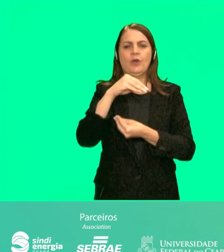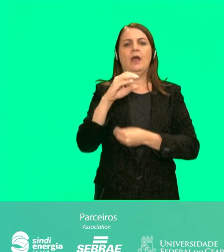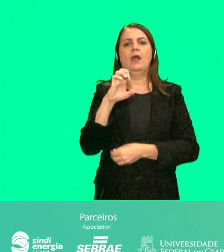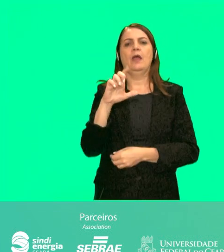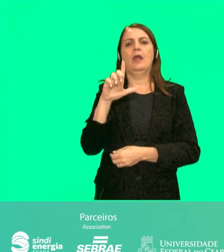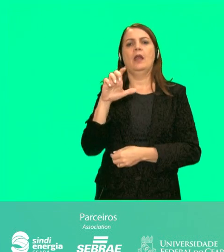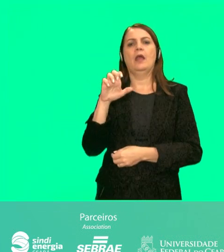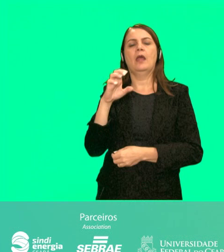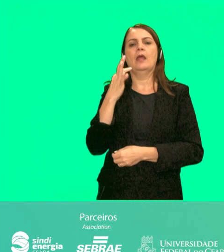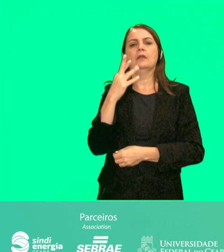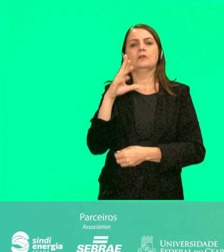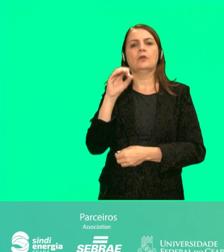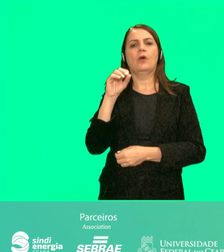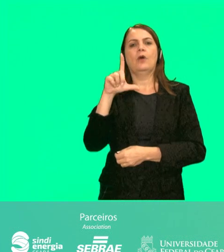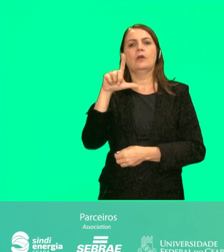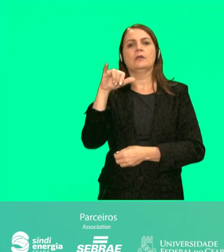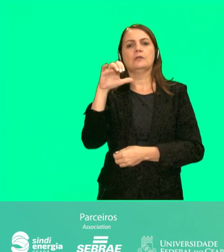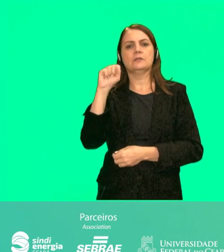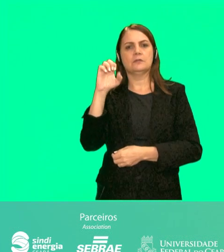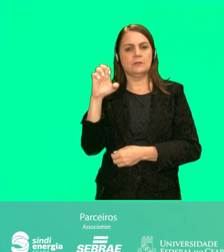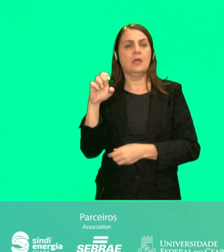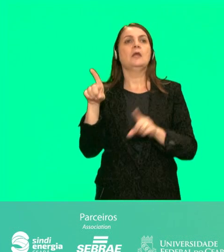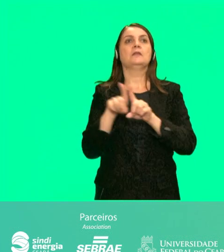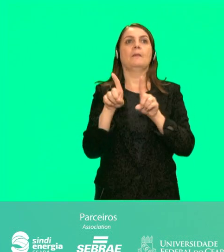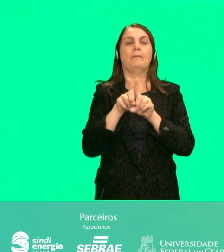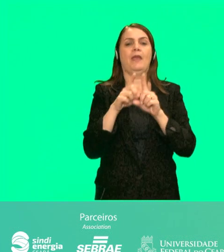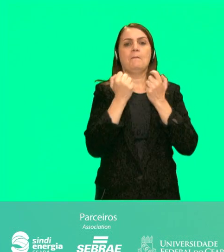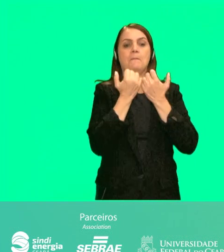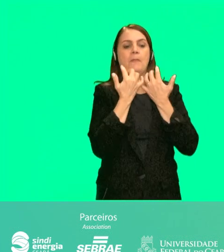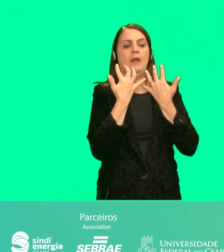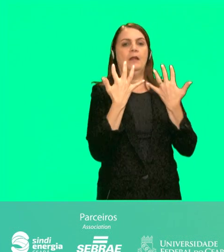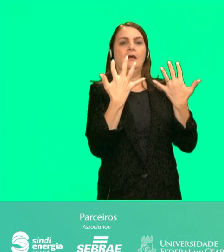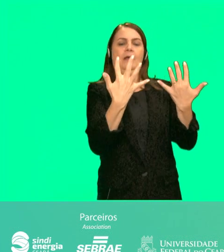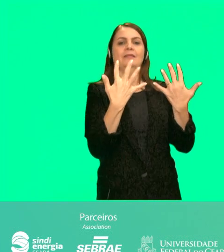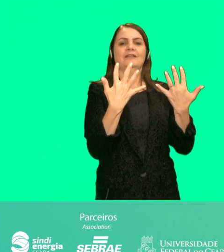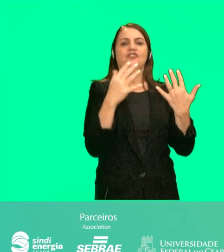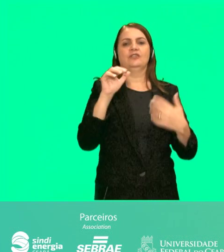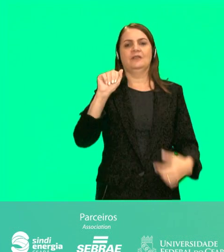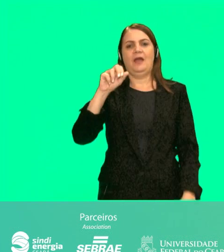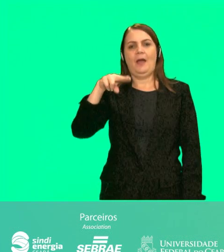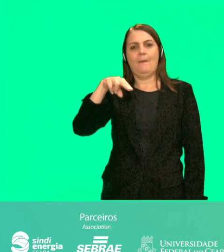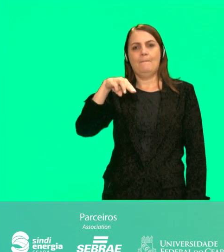transport through ammonia and ammonia plants,